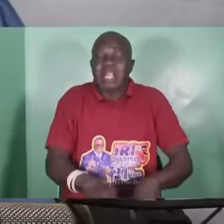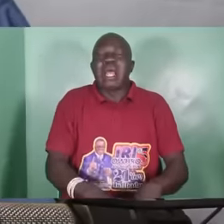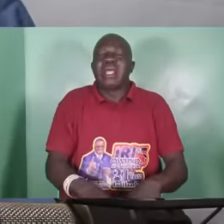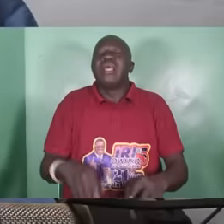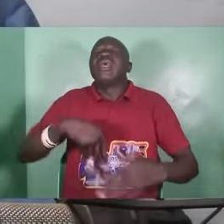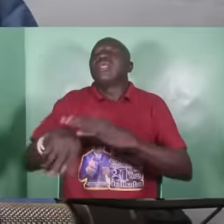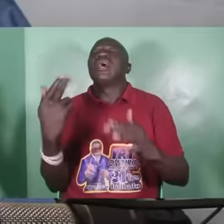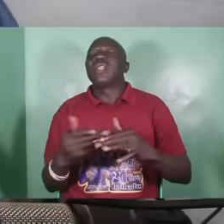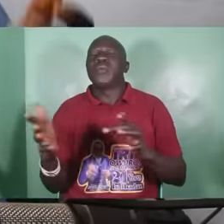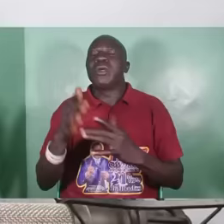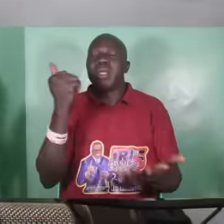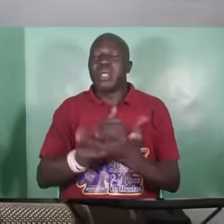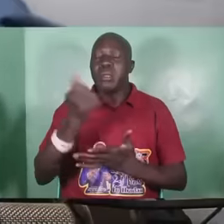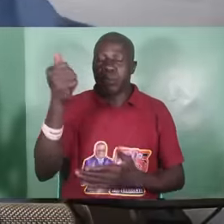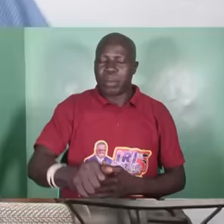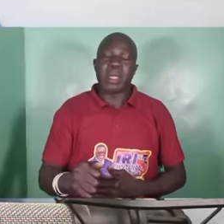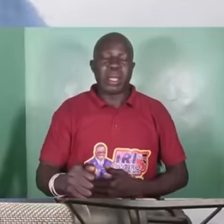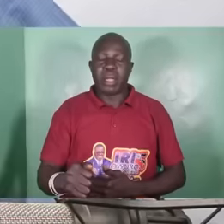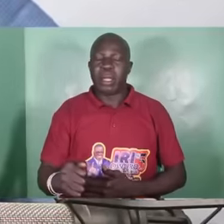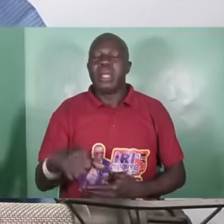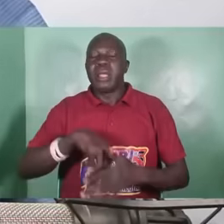I speak to your life. No,